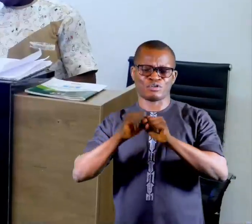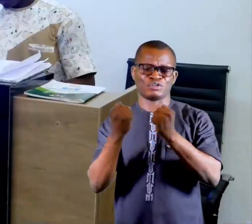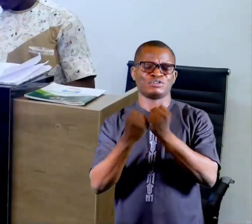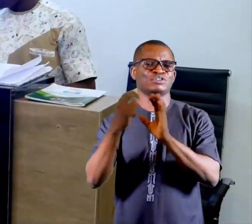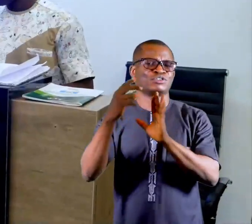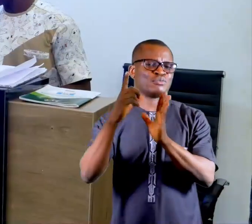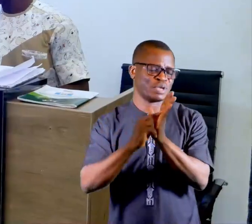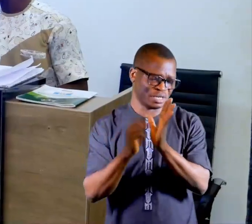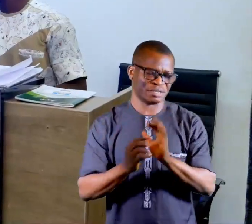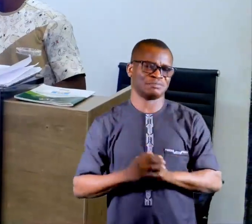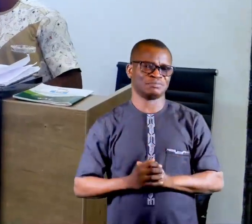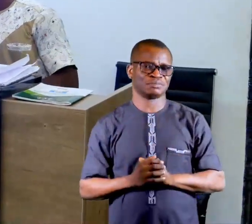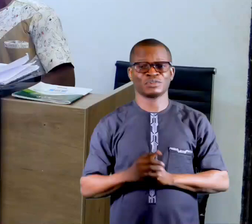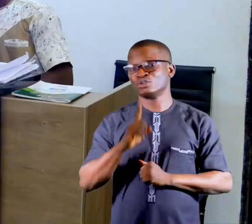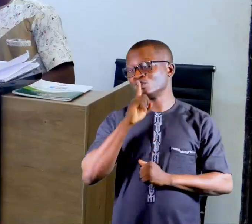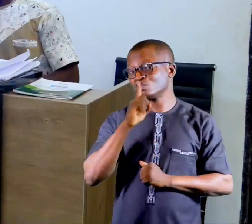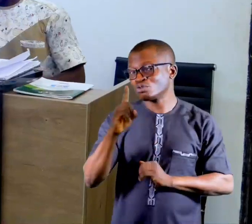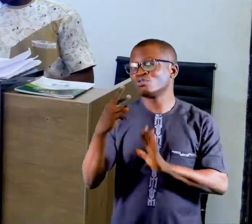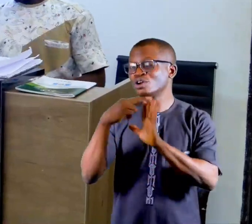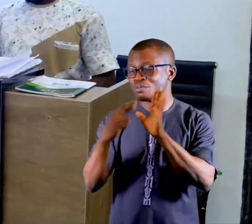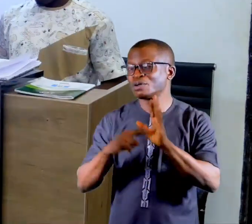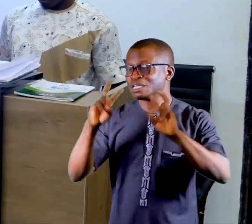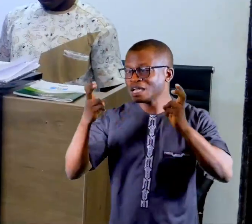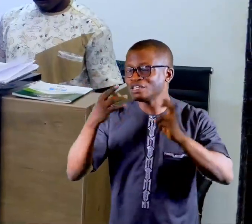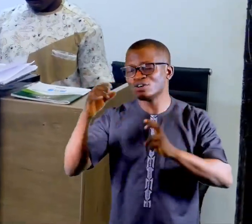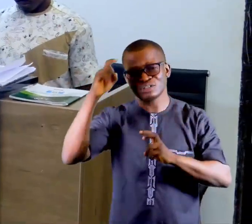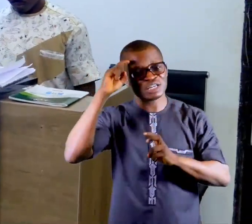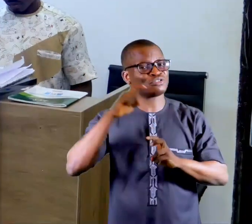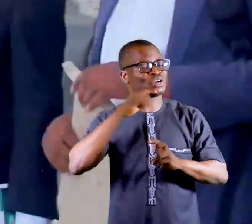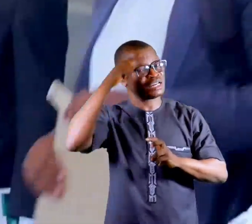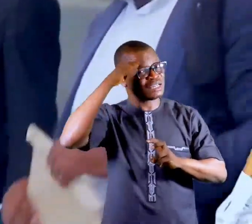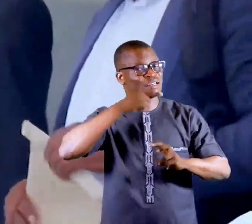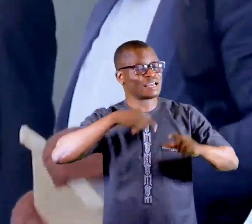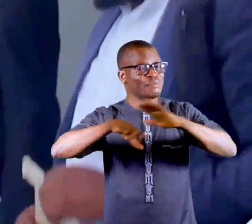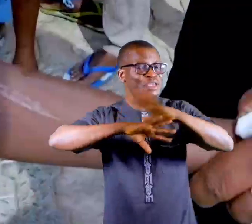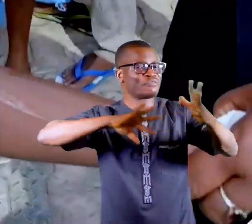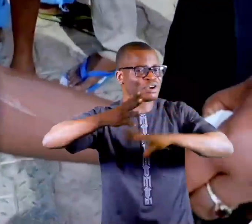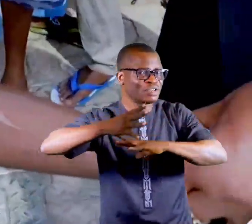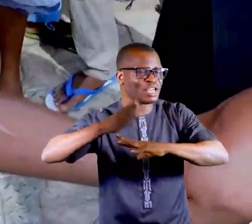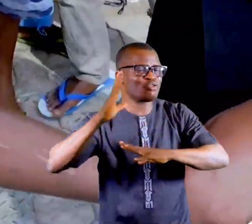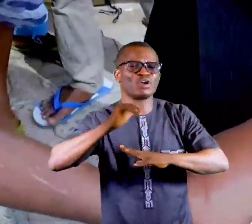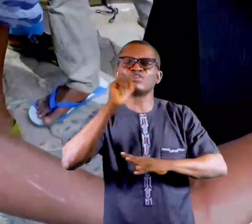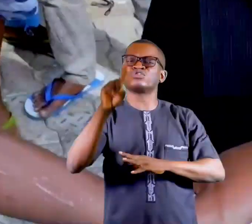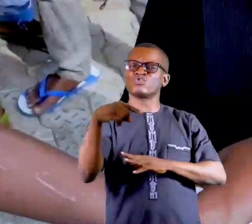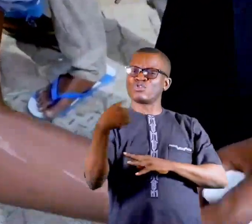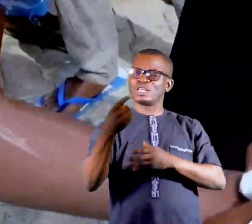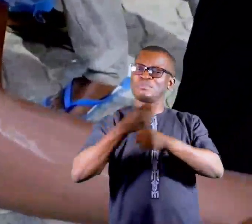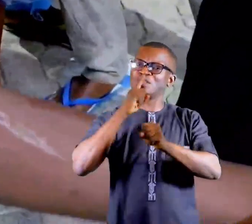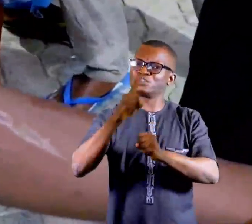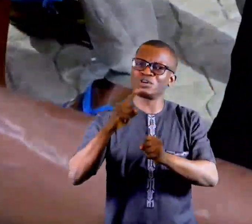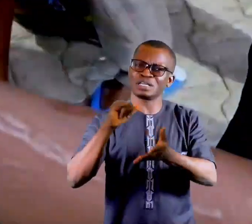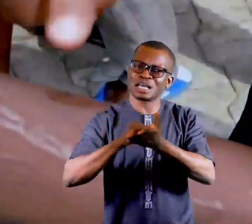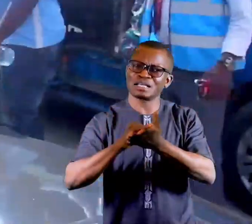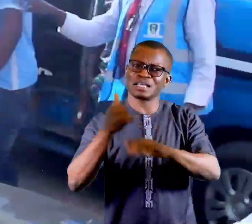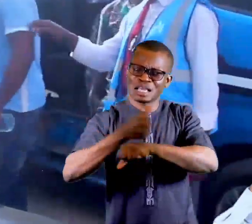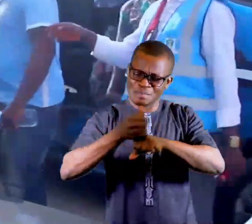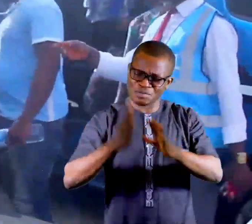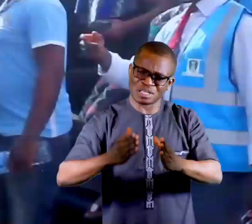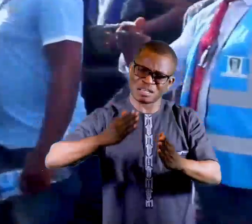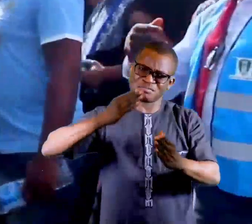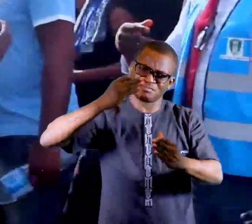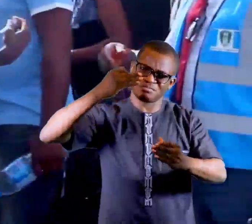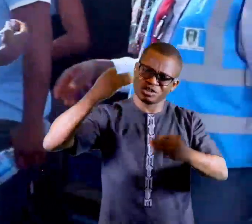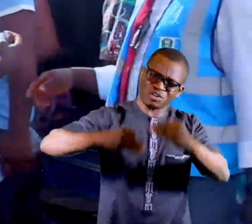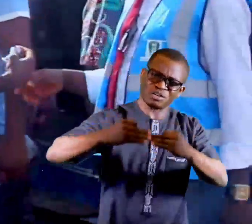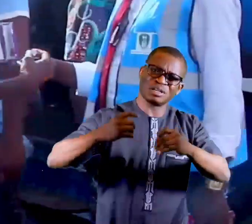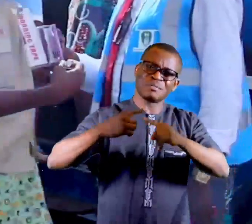platforms. Indeed, reporting cases of sexual and gender-based violence will not only ensure that perpetrators are brought to book, but